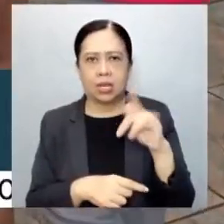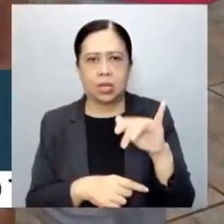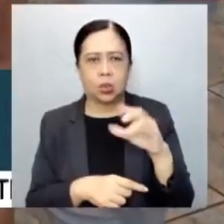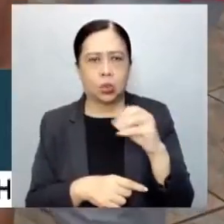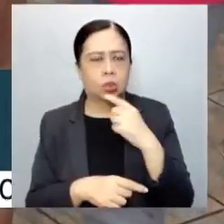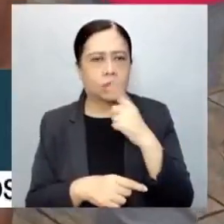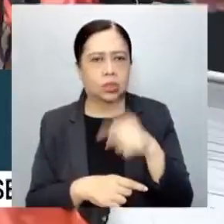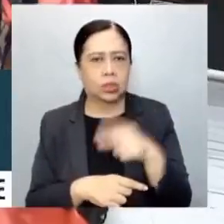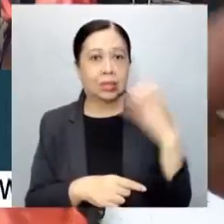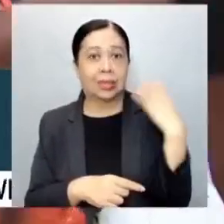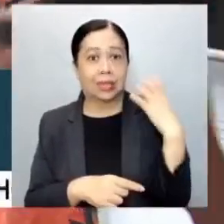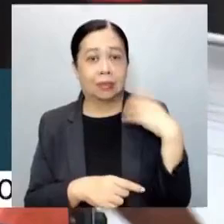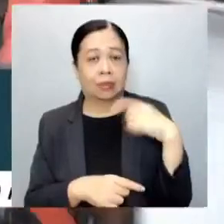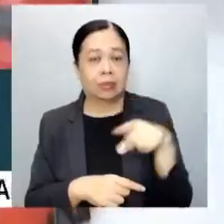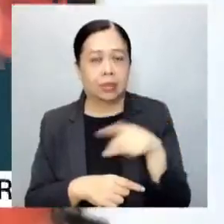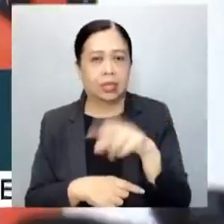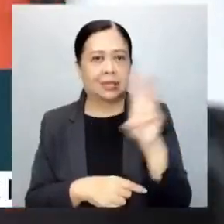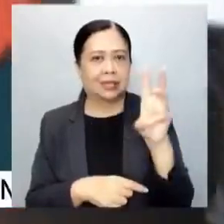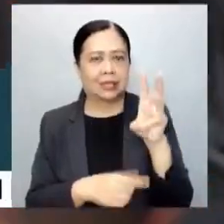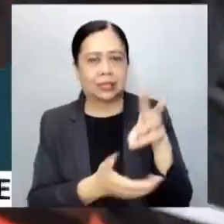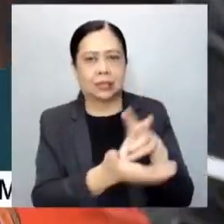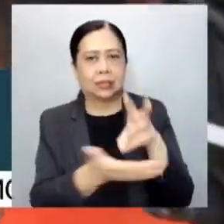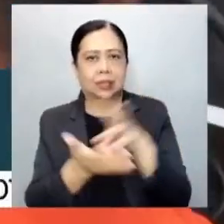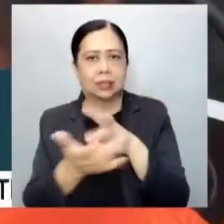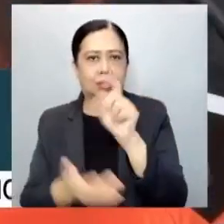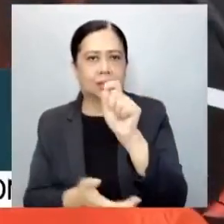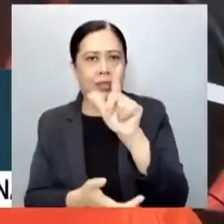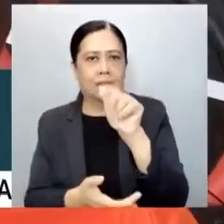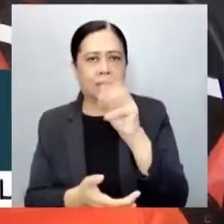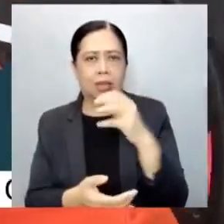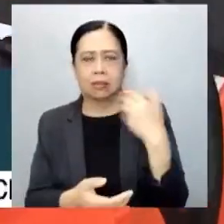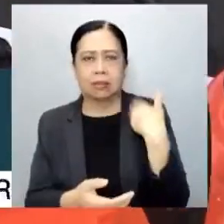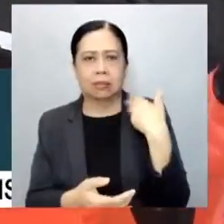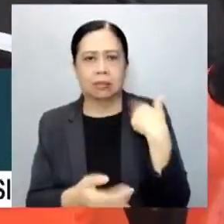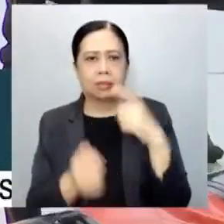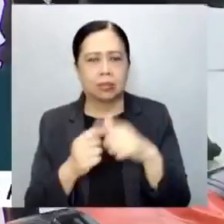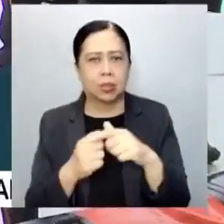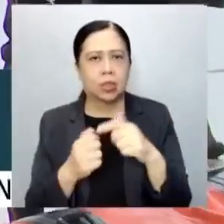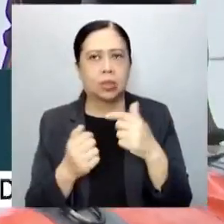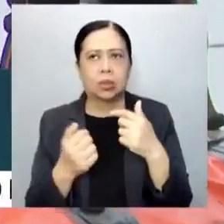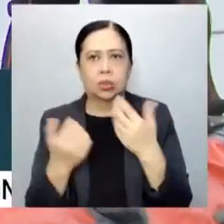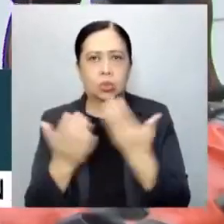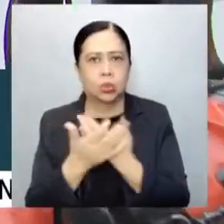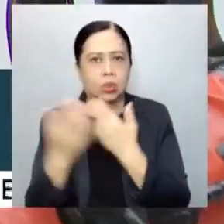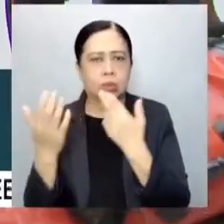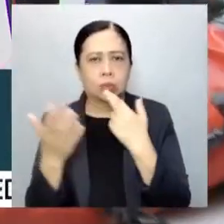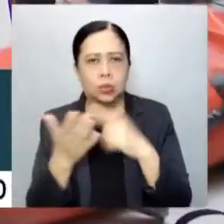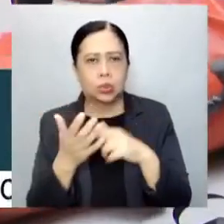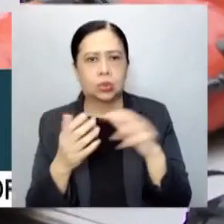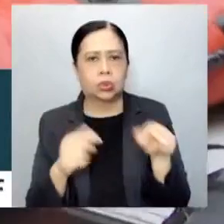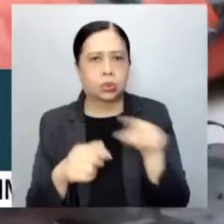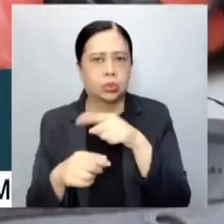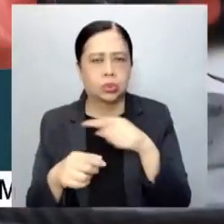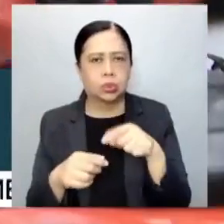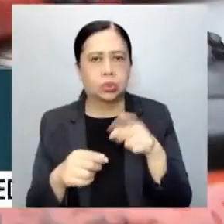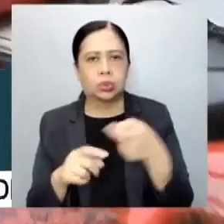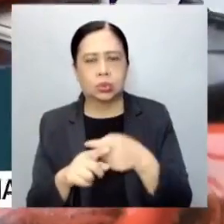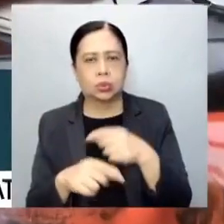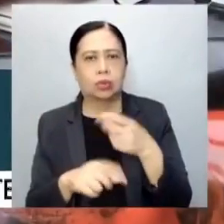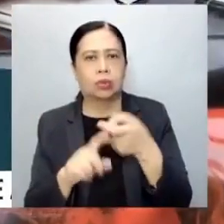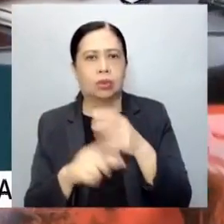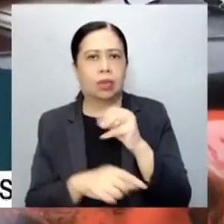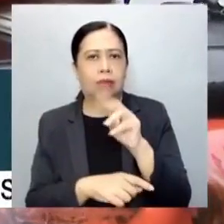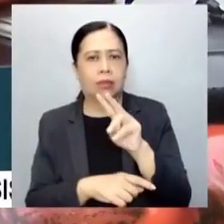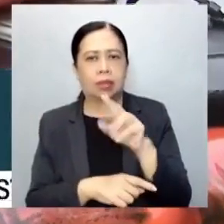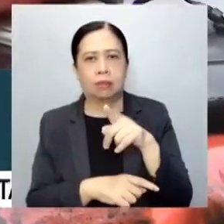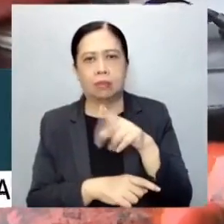captains of six villages in Talim Island have yet to receive new reports on missing passengers from MV Princess Aya. That's